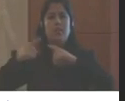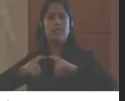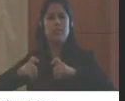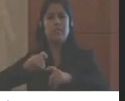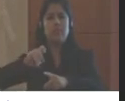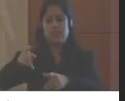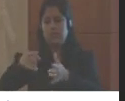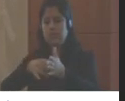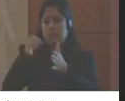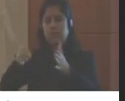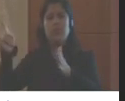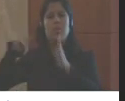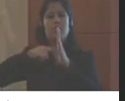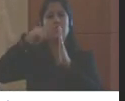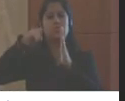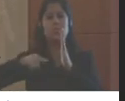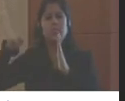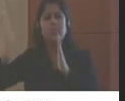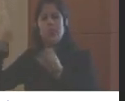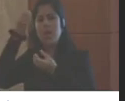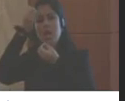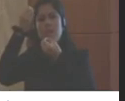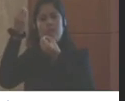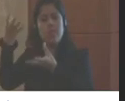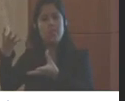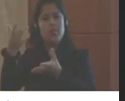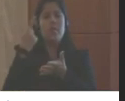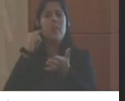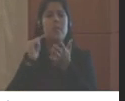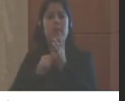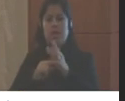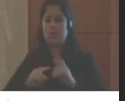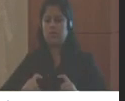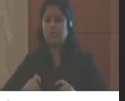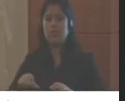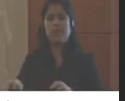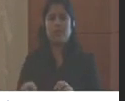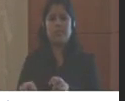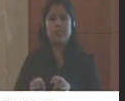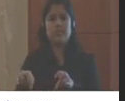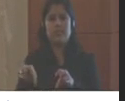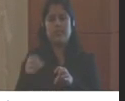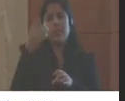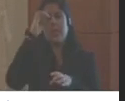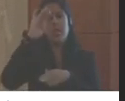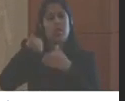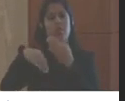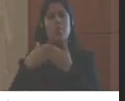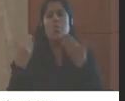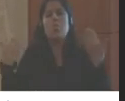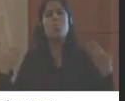in charge of carrying out a permanent analysis of the information and to